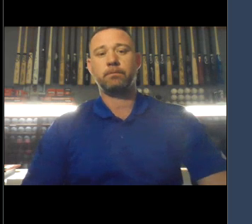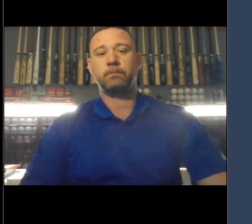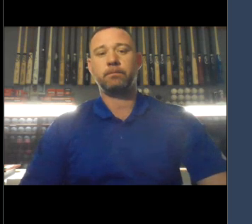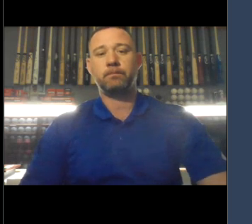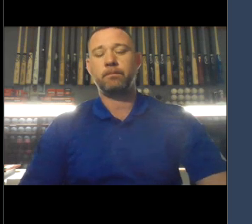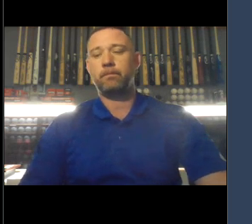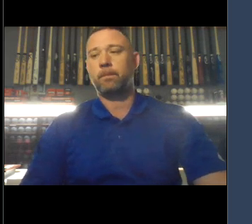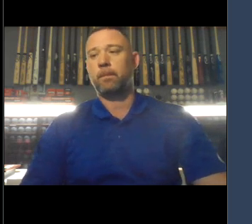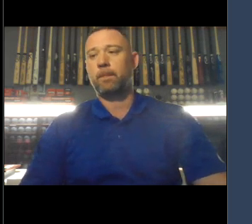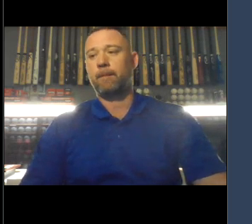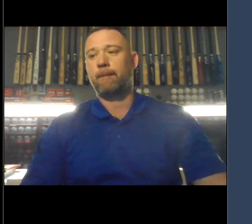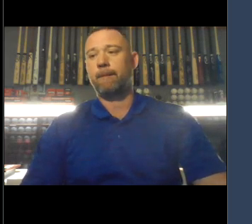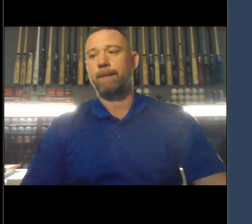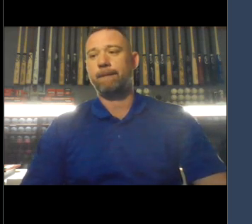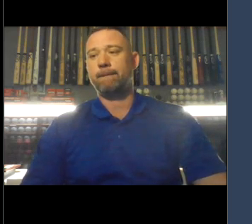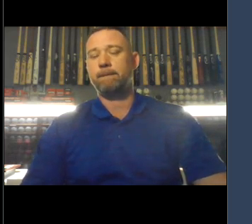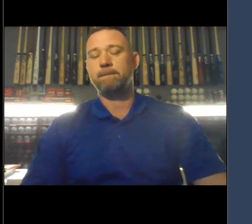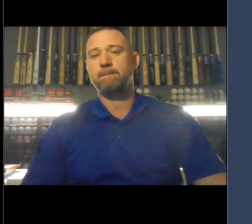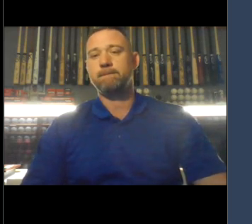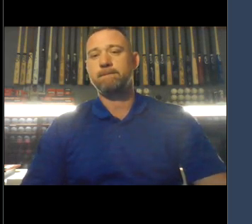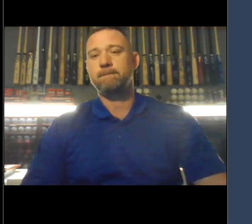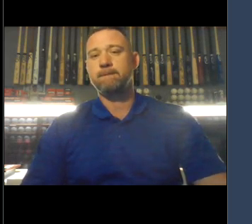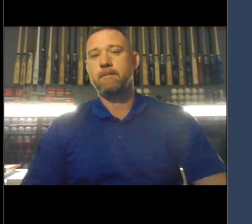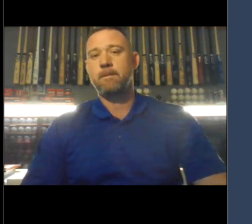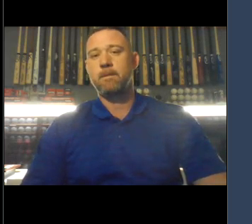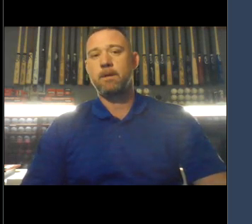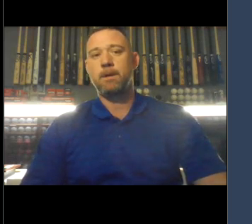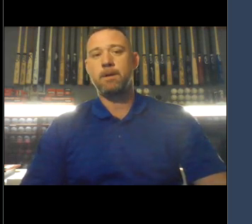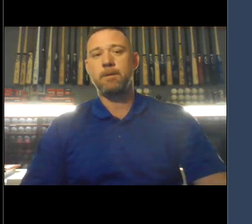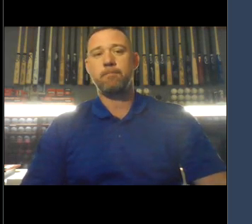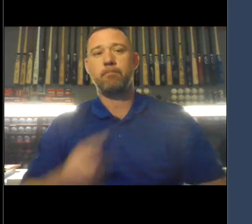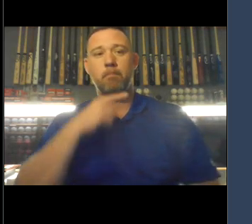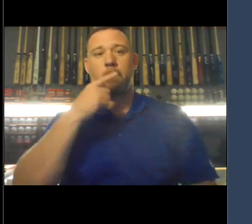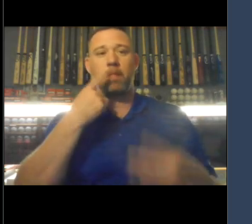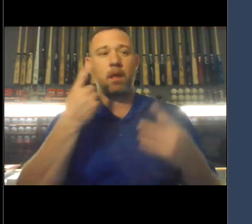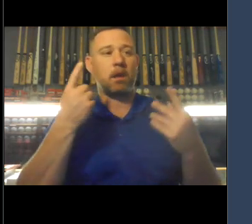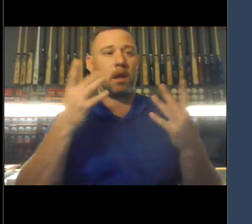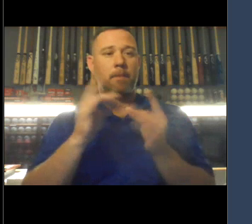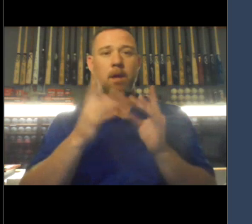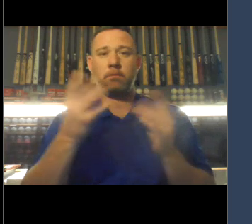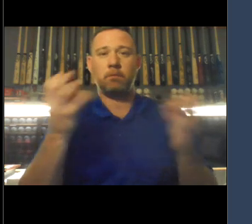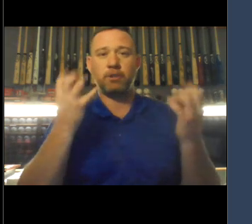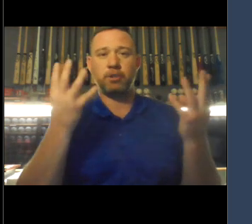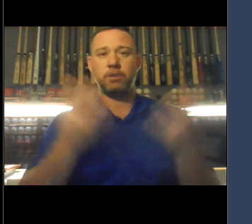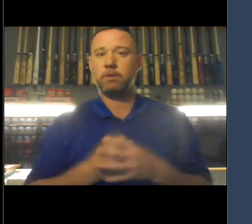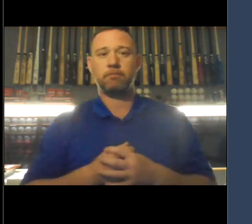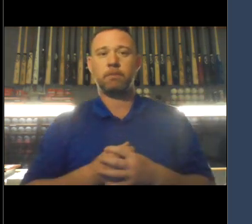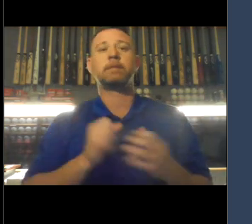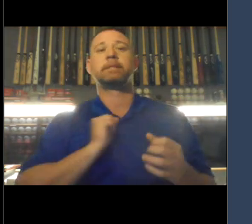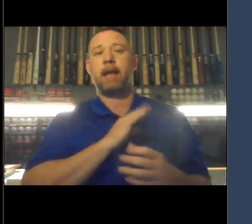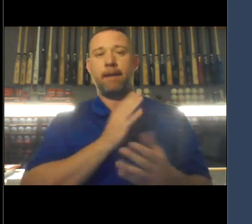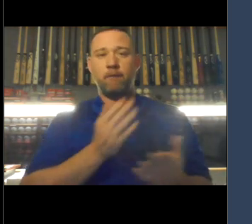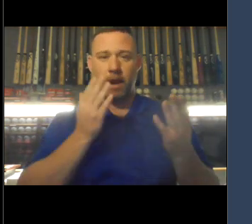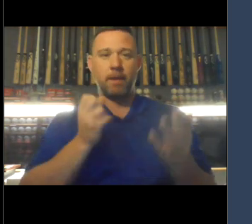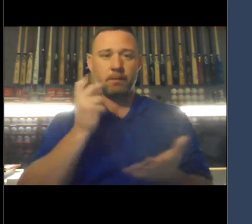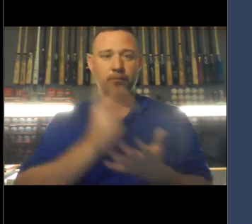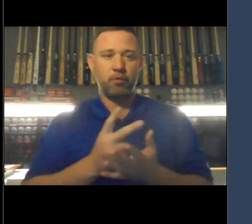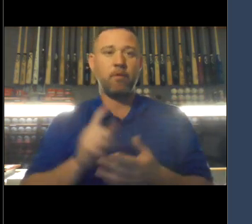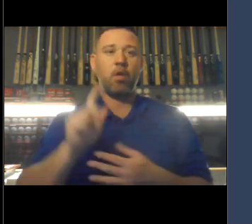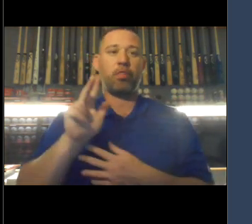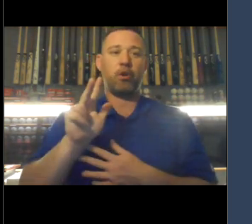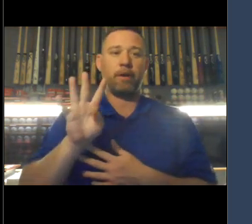Do we have any questions? Do we have any public comment? No public comment. Staff recommends approval of tabs 34